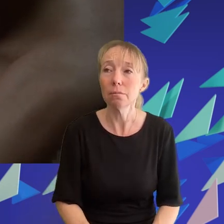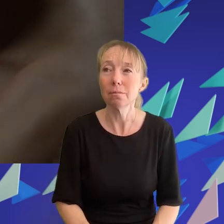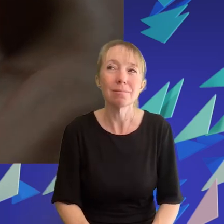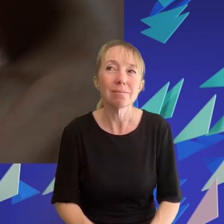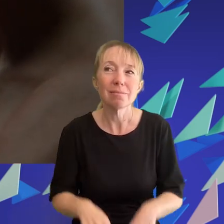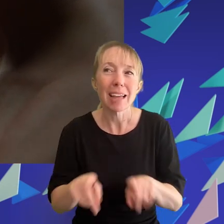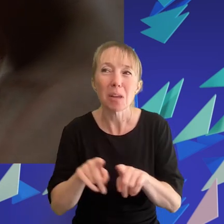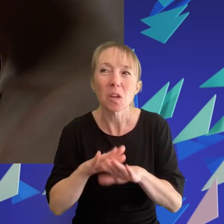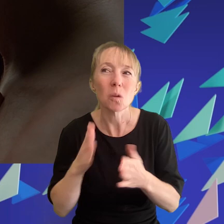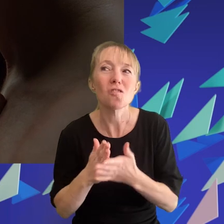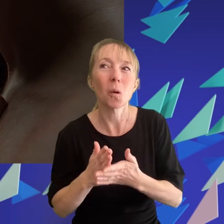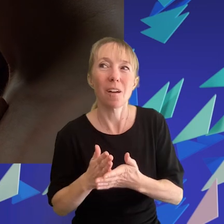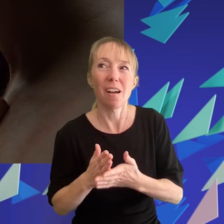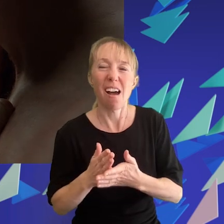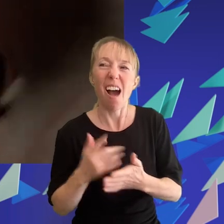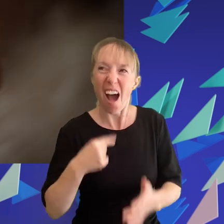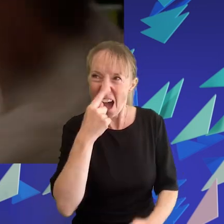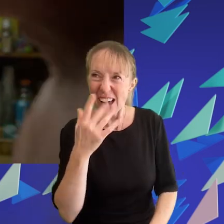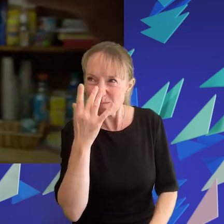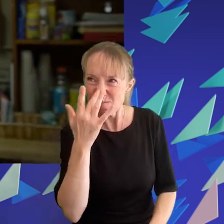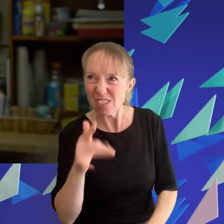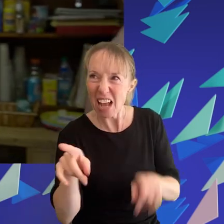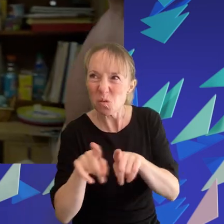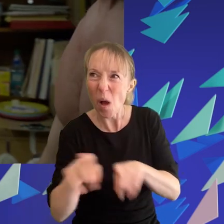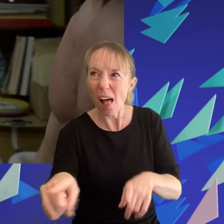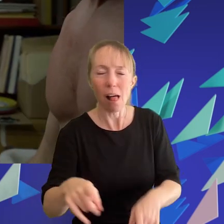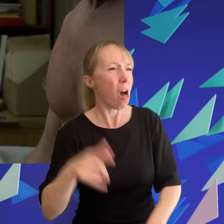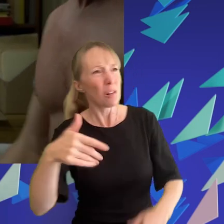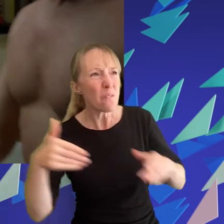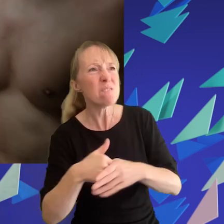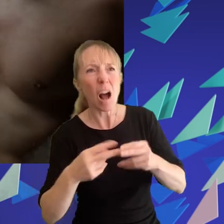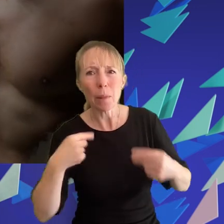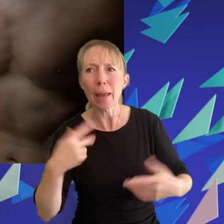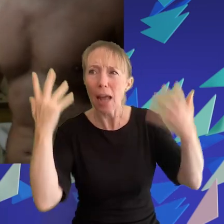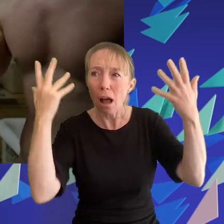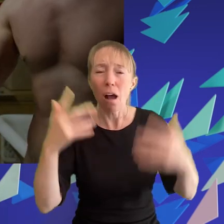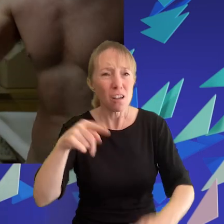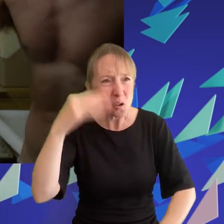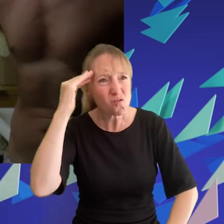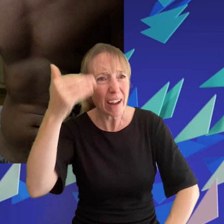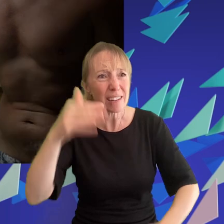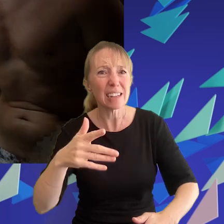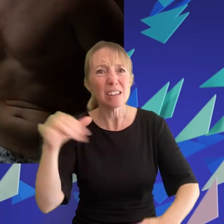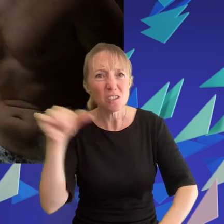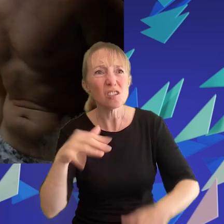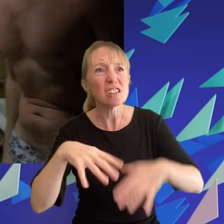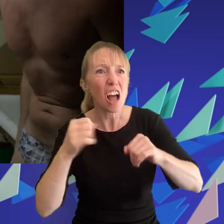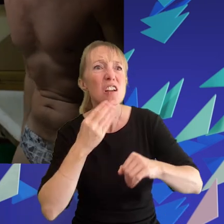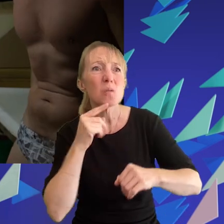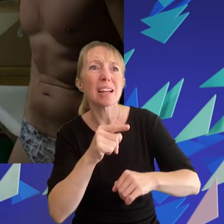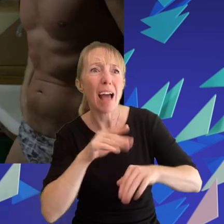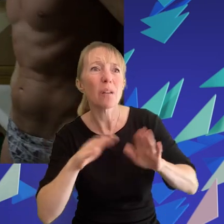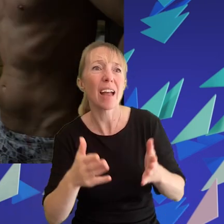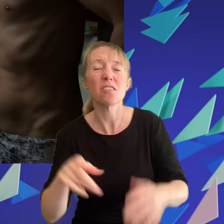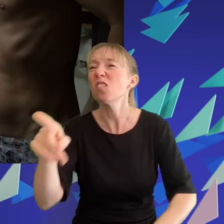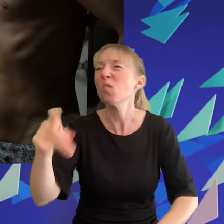Yeah. It's also not true. See, I can pretend too. Don't fuck me, Mike. I'm telling you. You're a little bit crazy. You know what? You should start using that. Yeah, you have